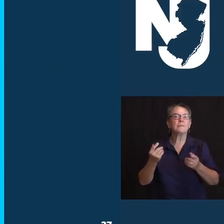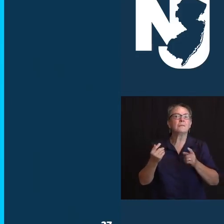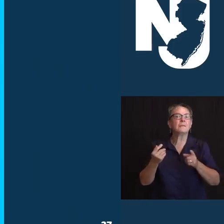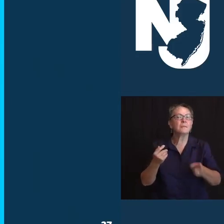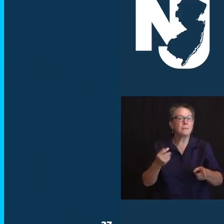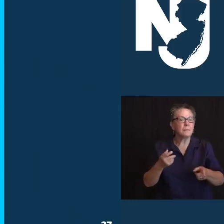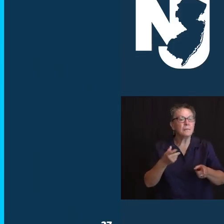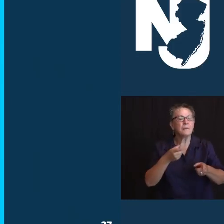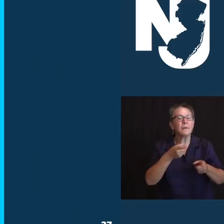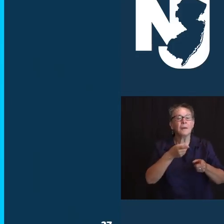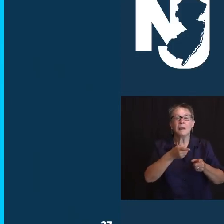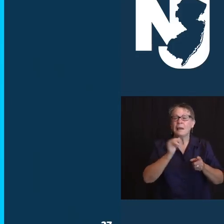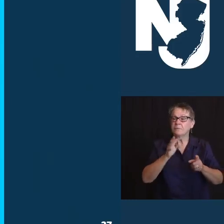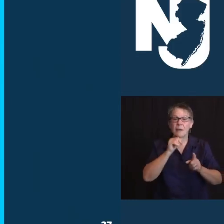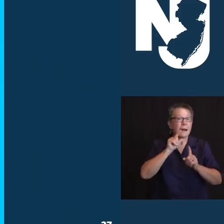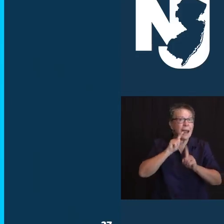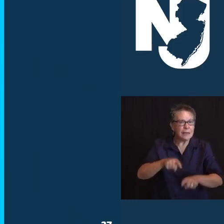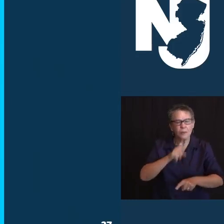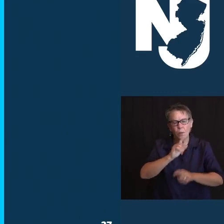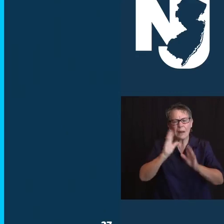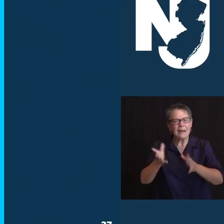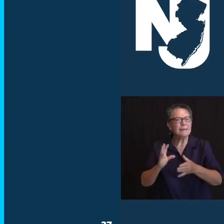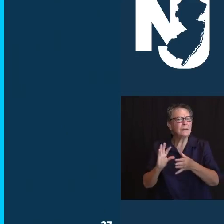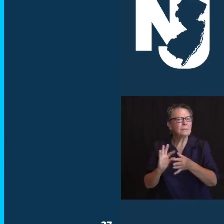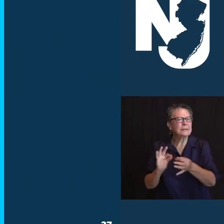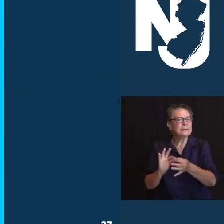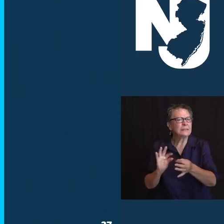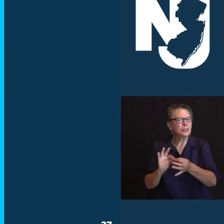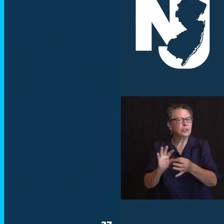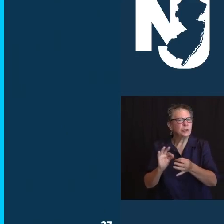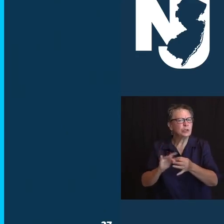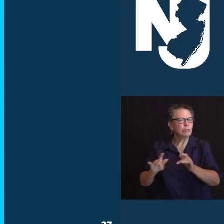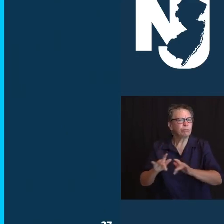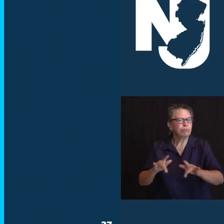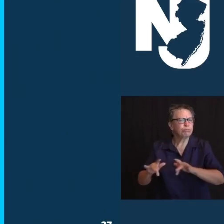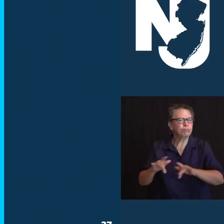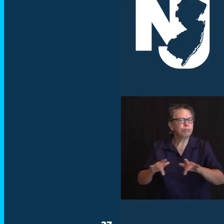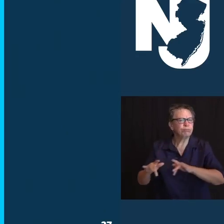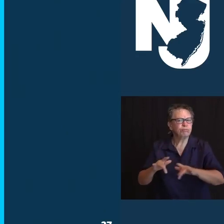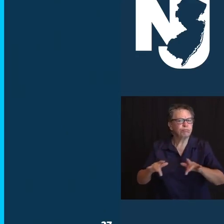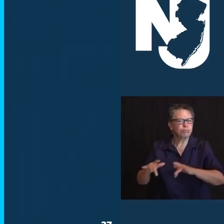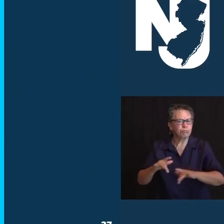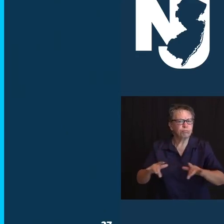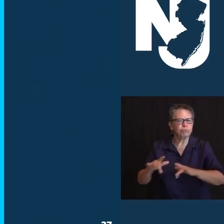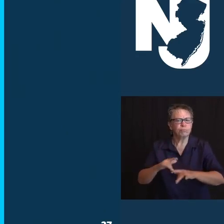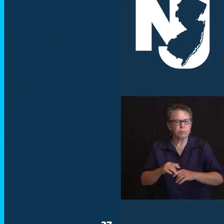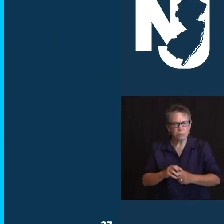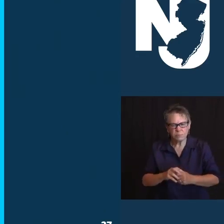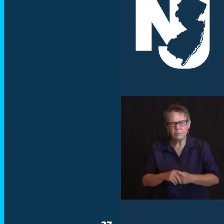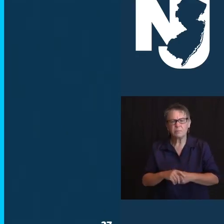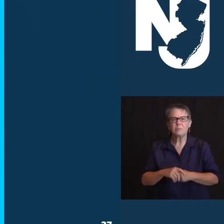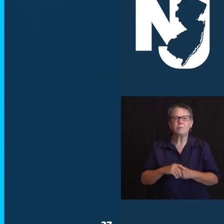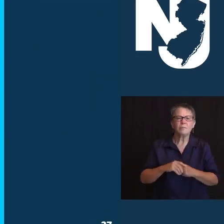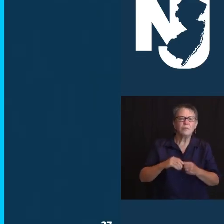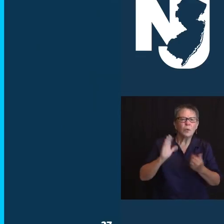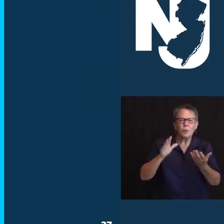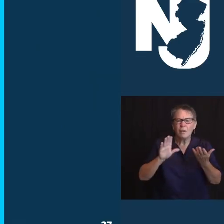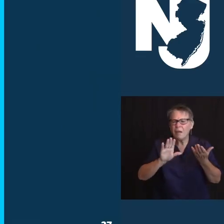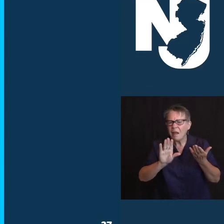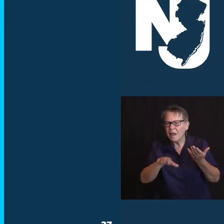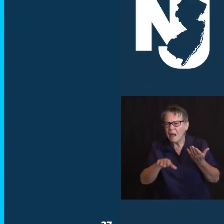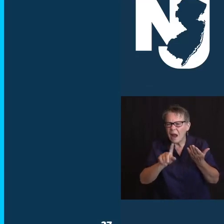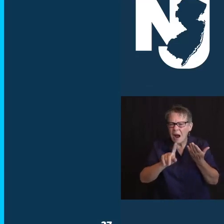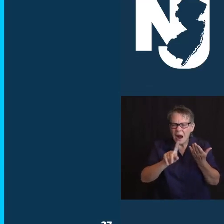close contacts. Anyone who was within 6 feet of you for more than 10 minutes, starting 2